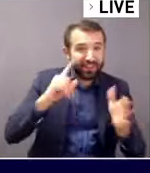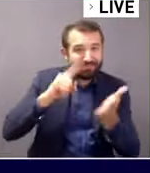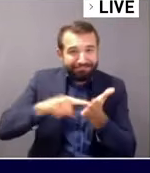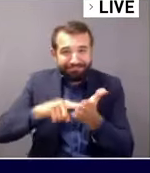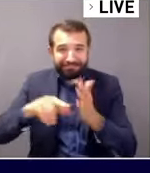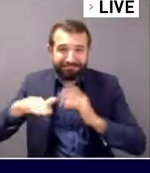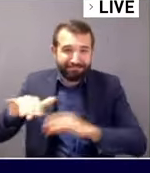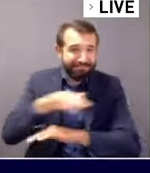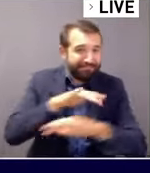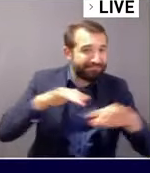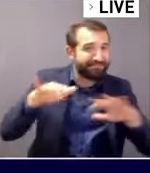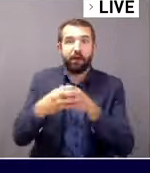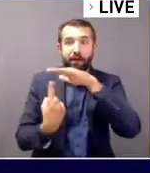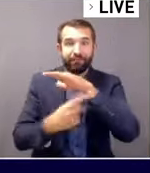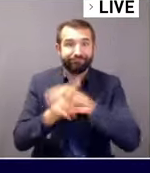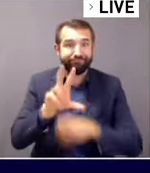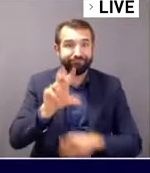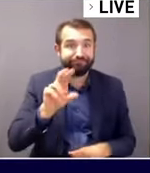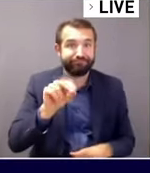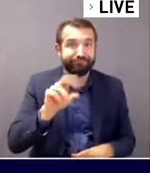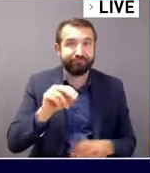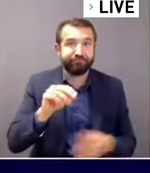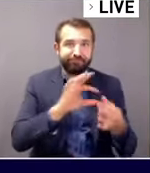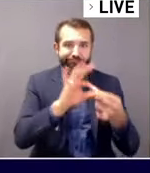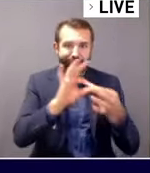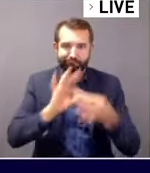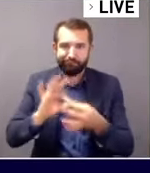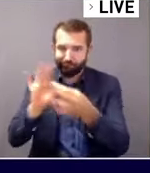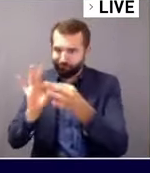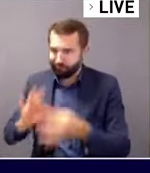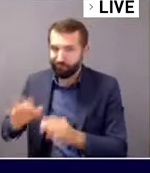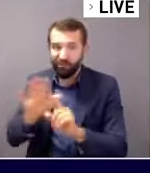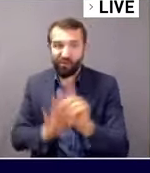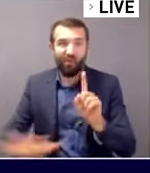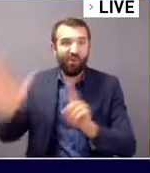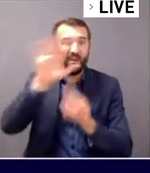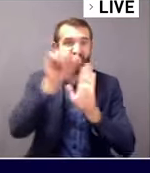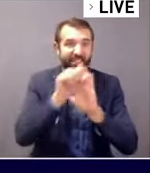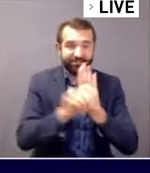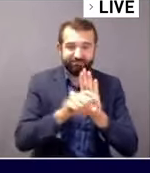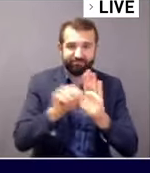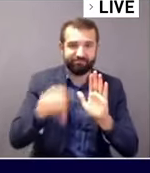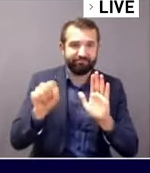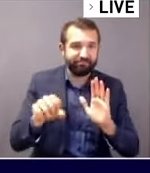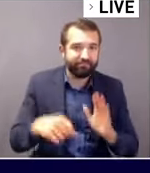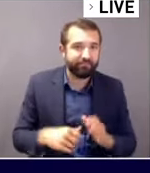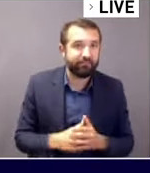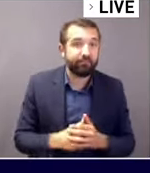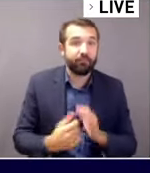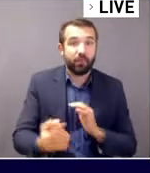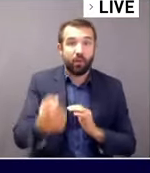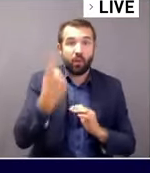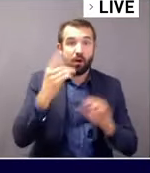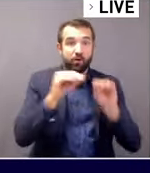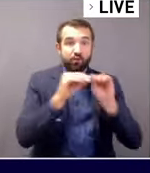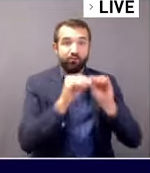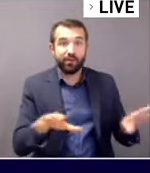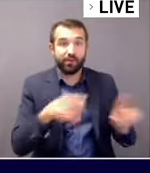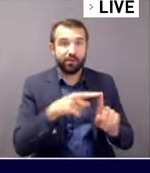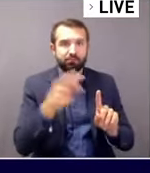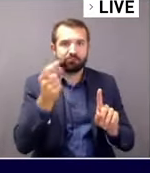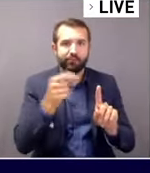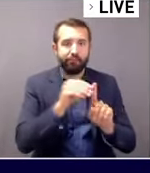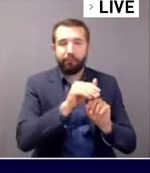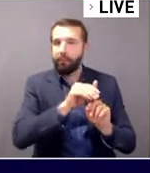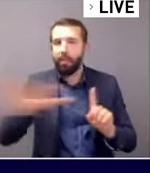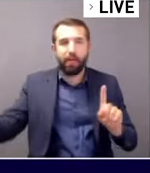COVID-19, no outbreak is an island. What this really, outbreaks are not isolated events. One outbreak can quickly lead